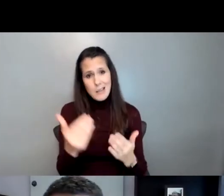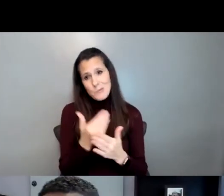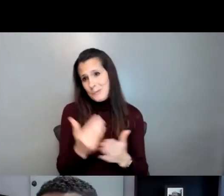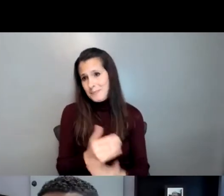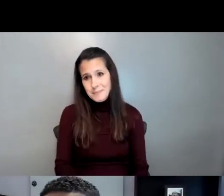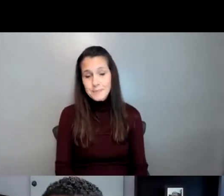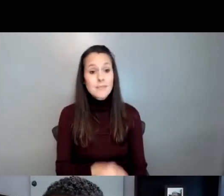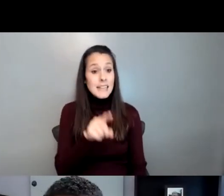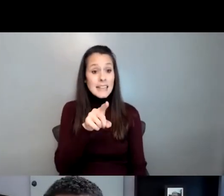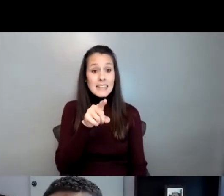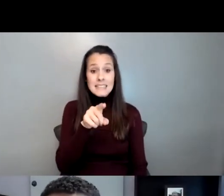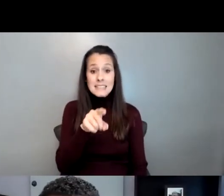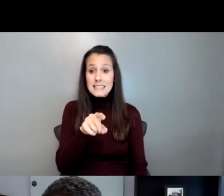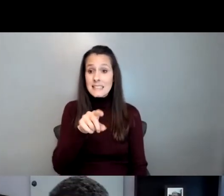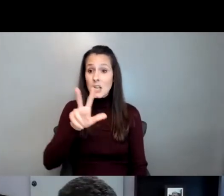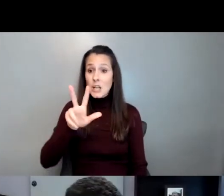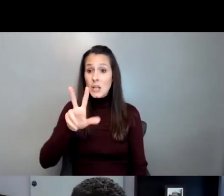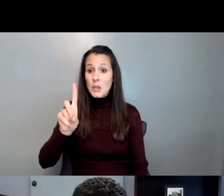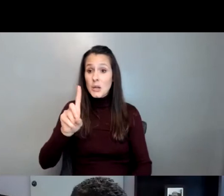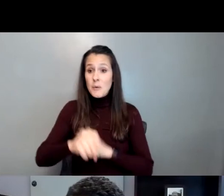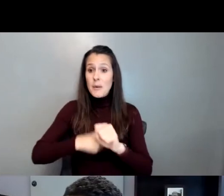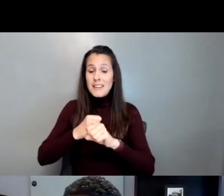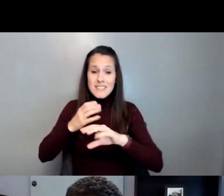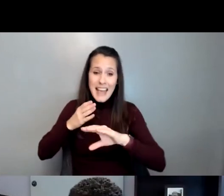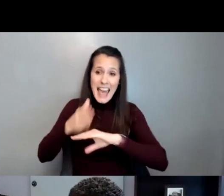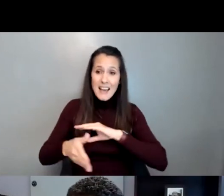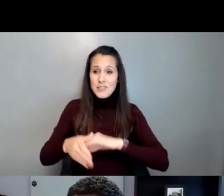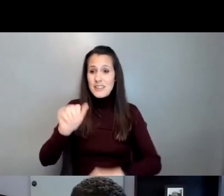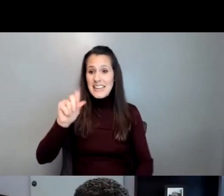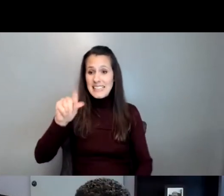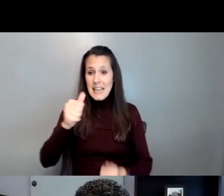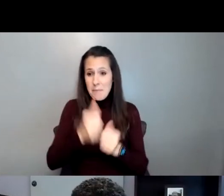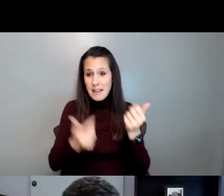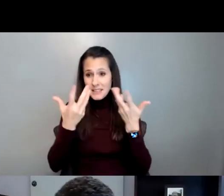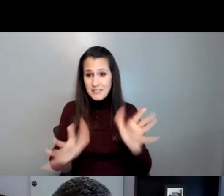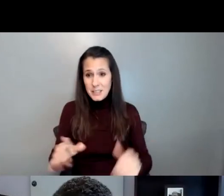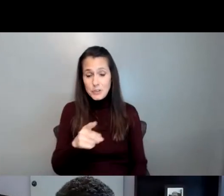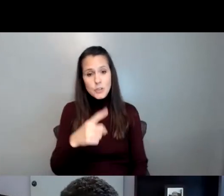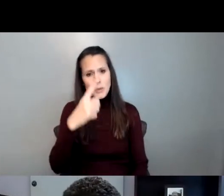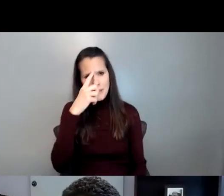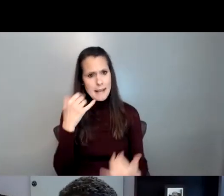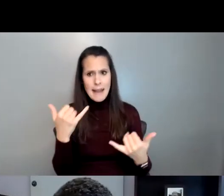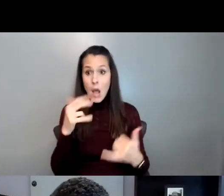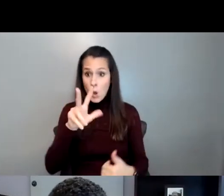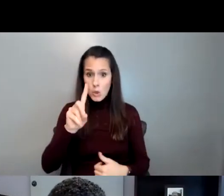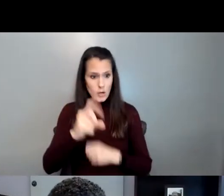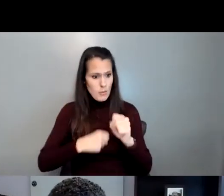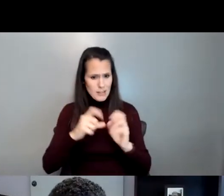is 31 years after the Americans with Disabilities Act has passed, and we would think that we should be closer to where we